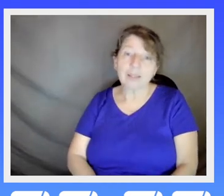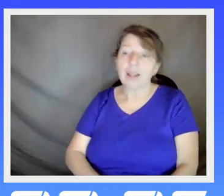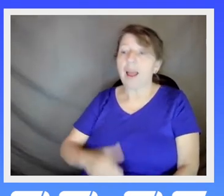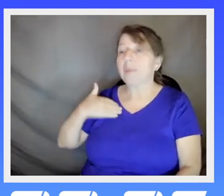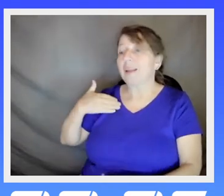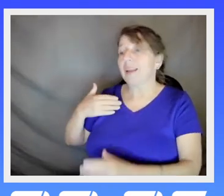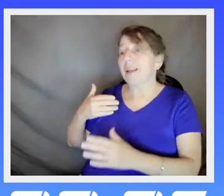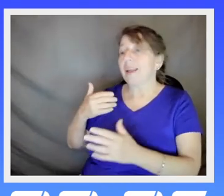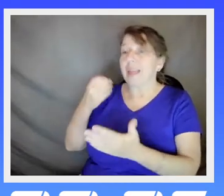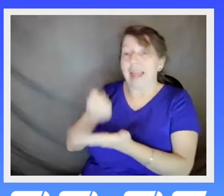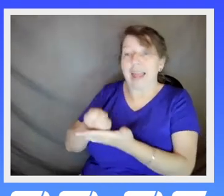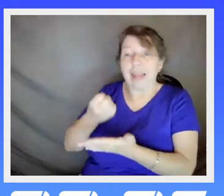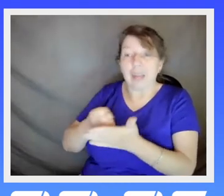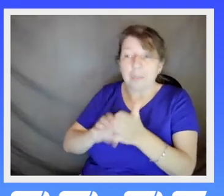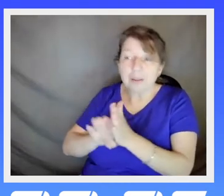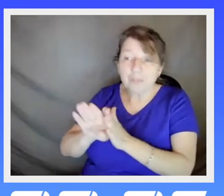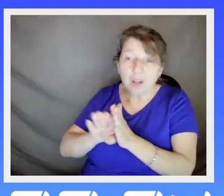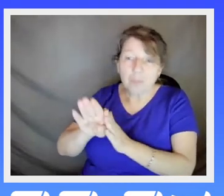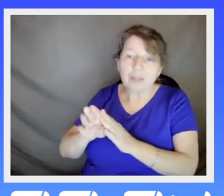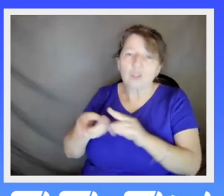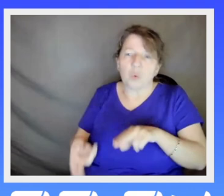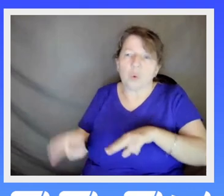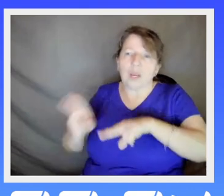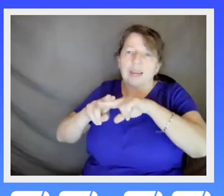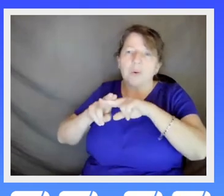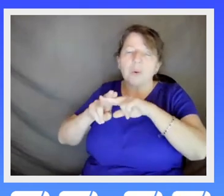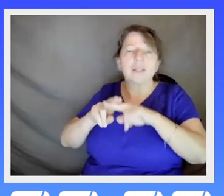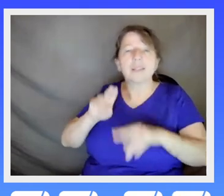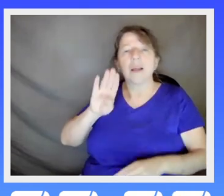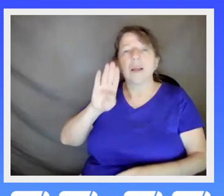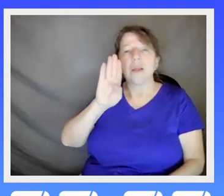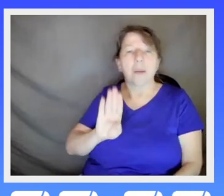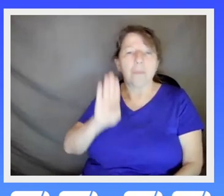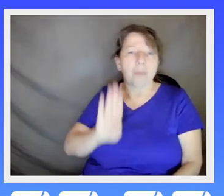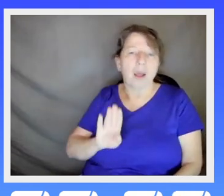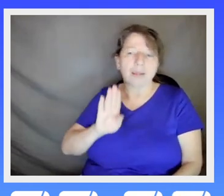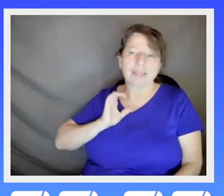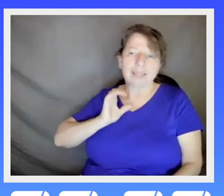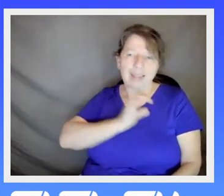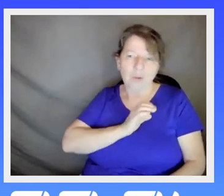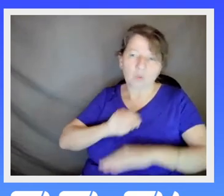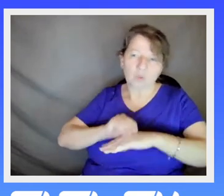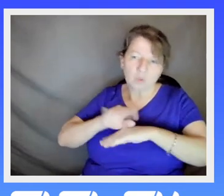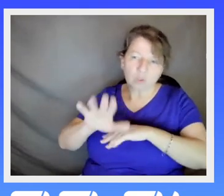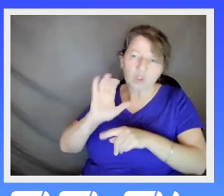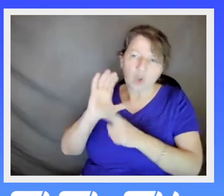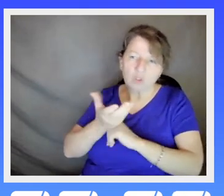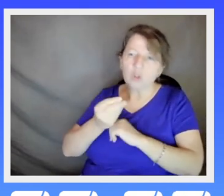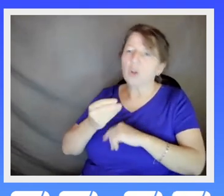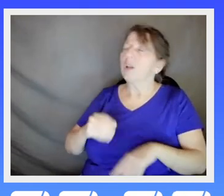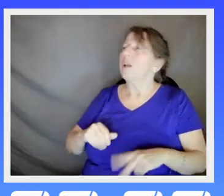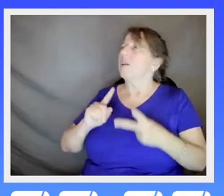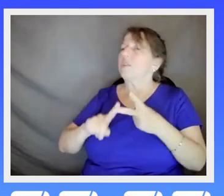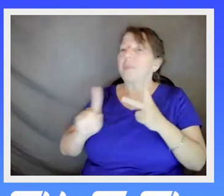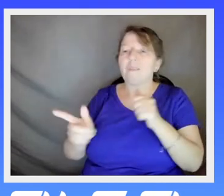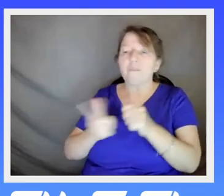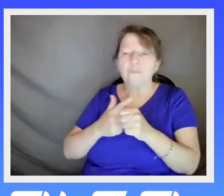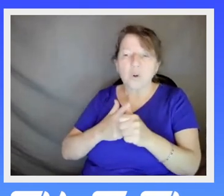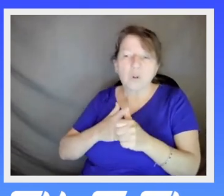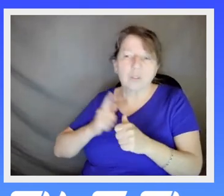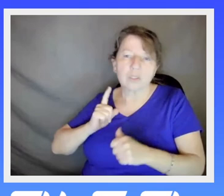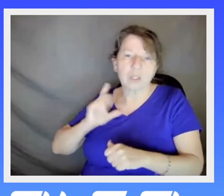help increase the budget to the Boston Culture Council to create the first percent of the art program here in Boston, to support local artists